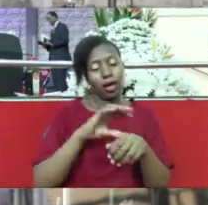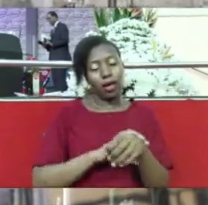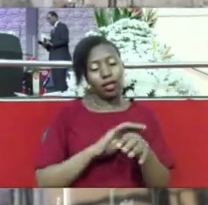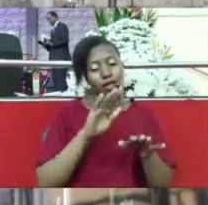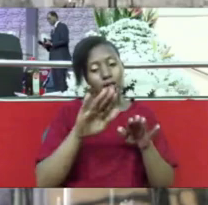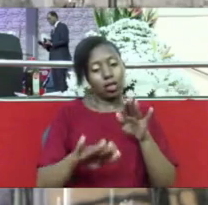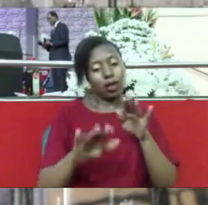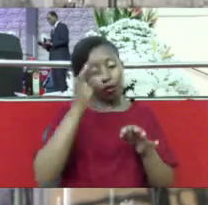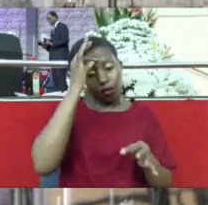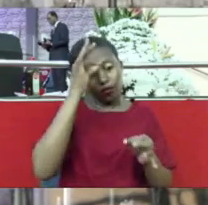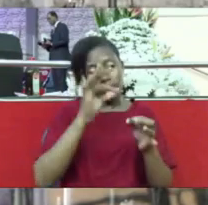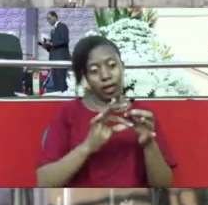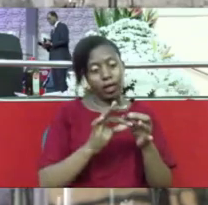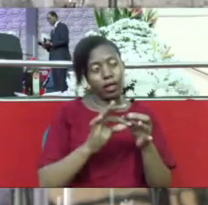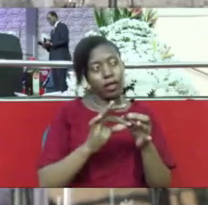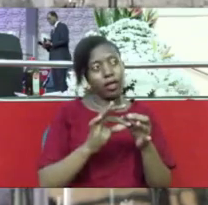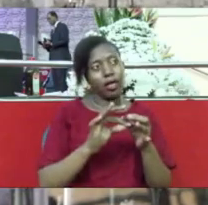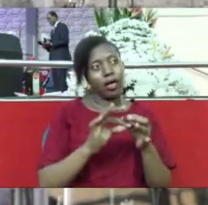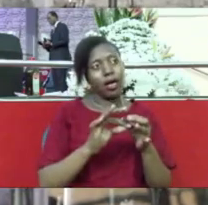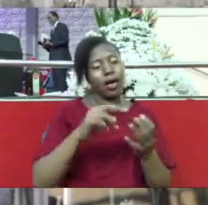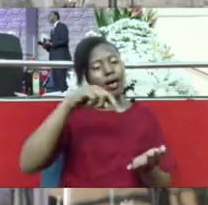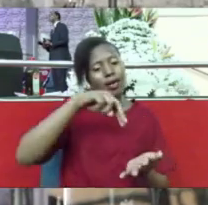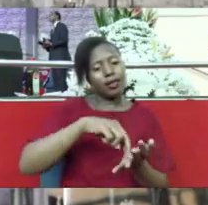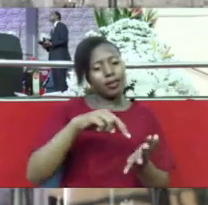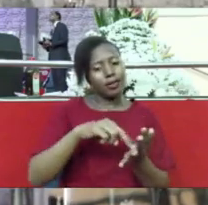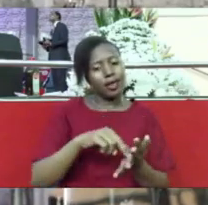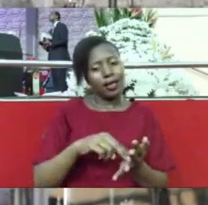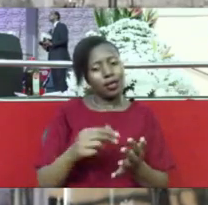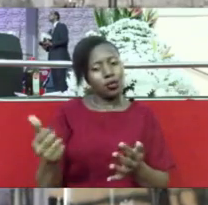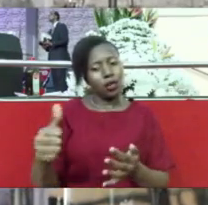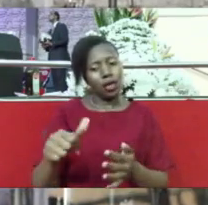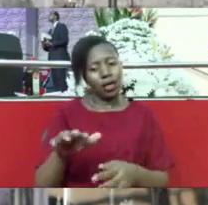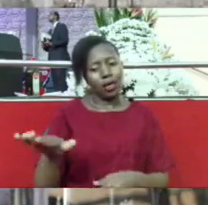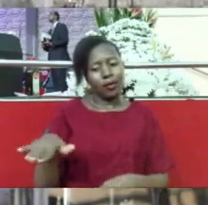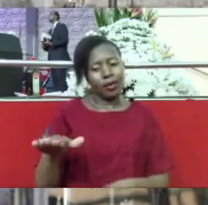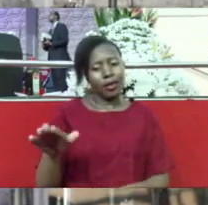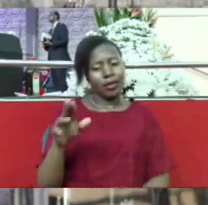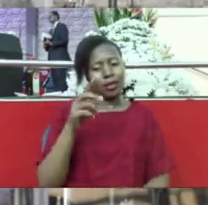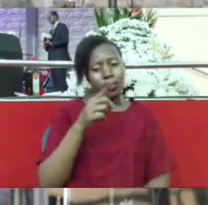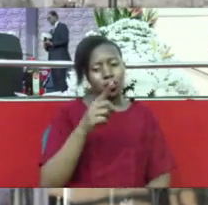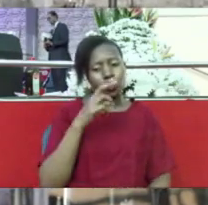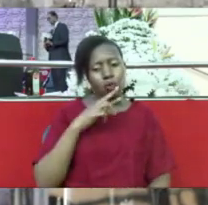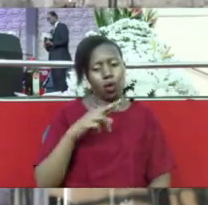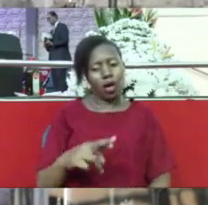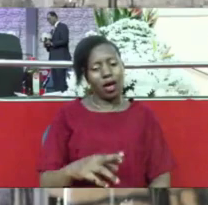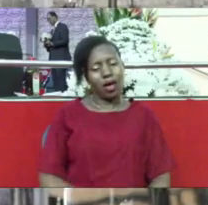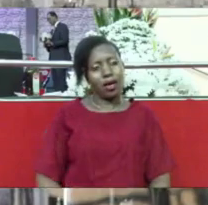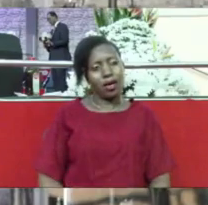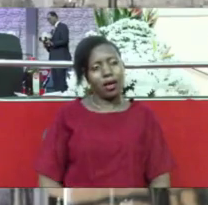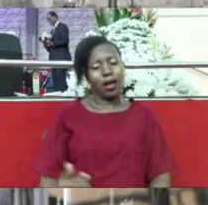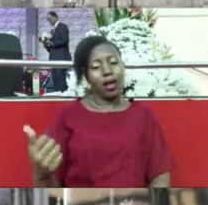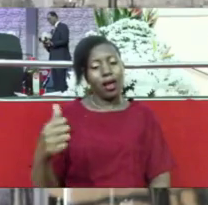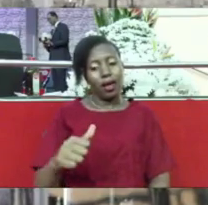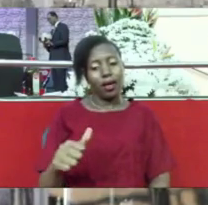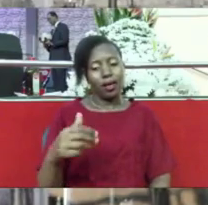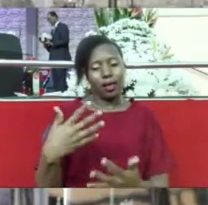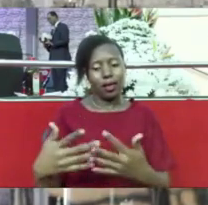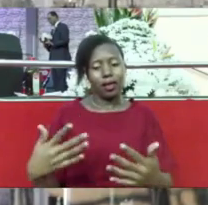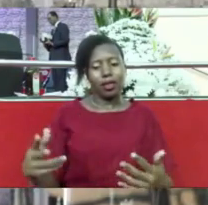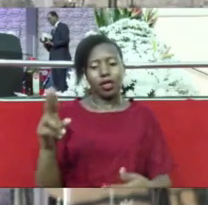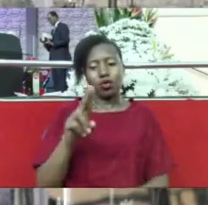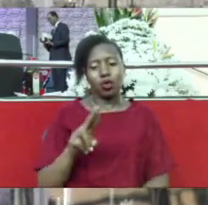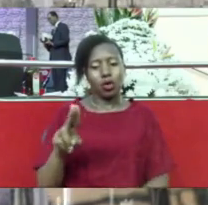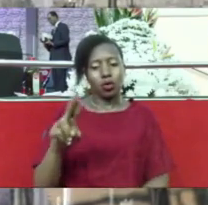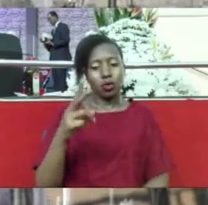chukua sehemu ya imani. And stand up from wherever you are. Na usimame pale ambapo ulipo. In whichever gadget that you are watching from. Unapotumia sehemu